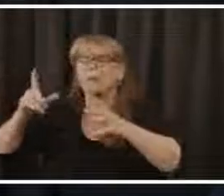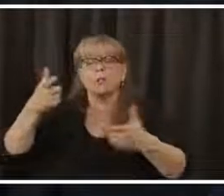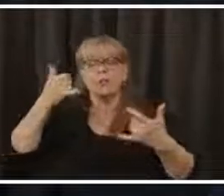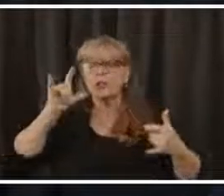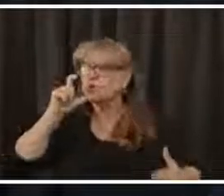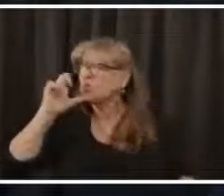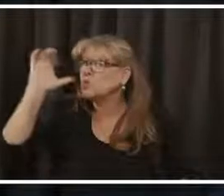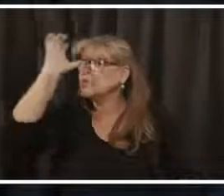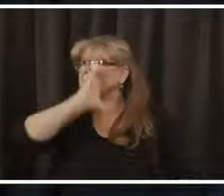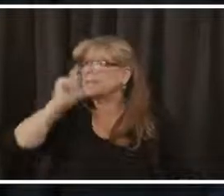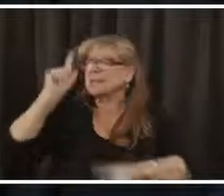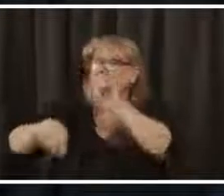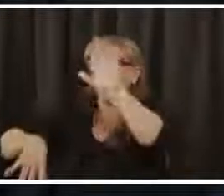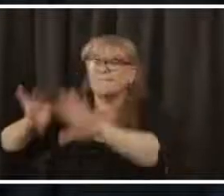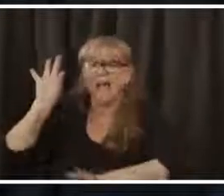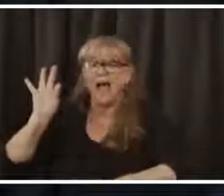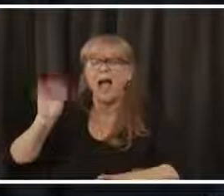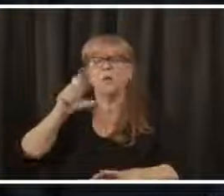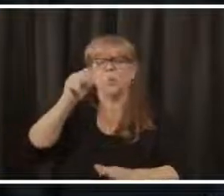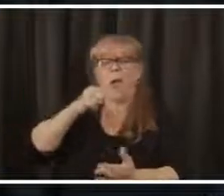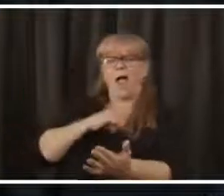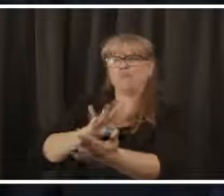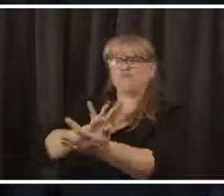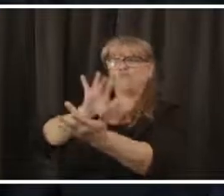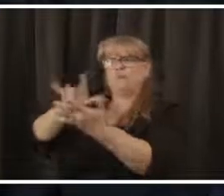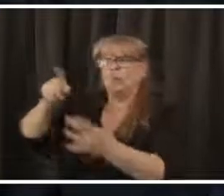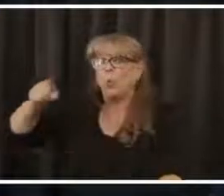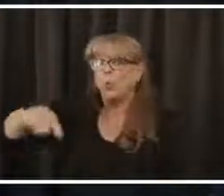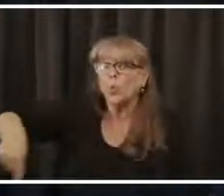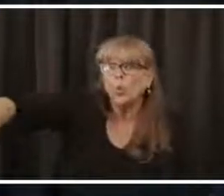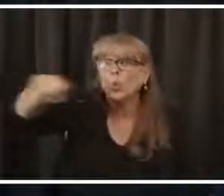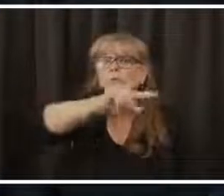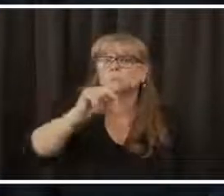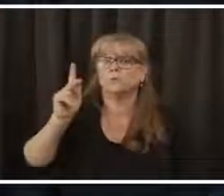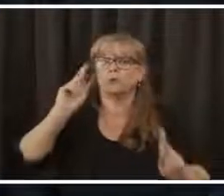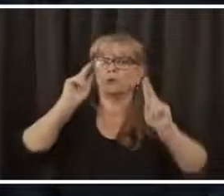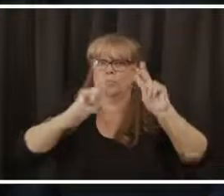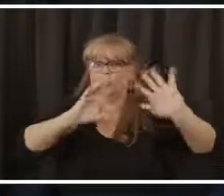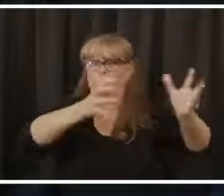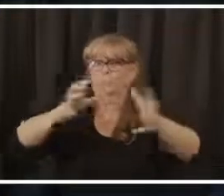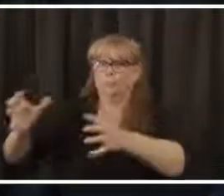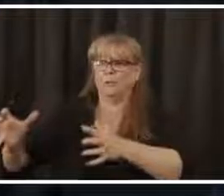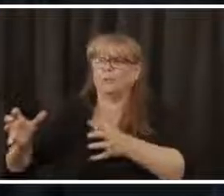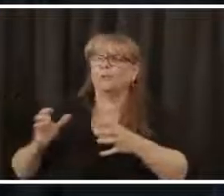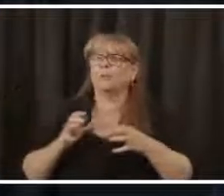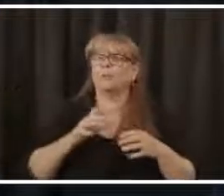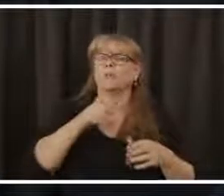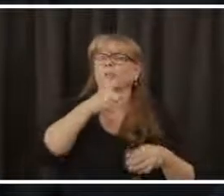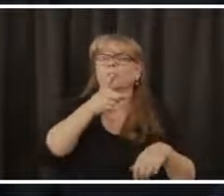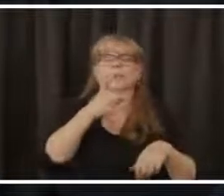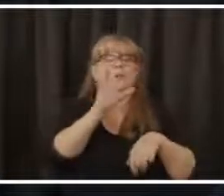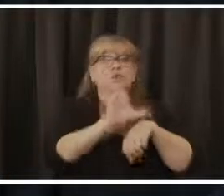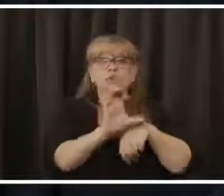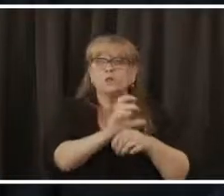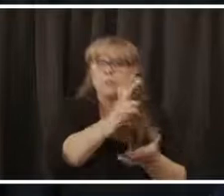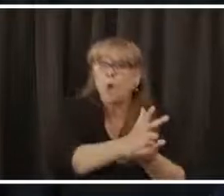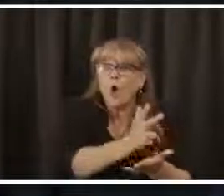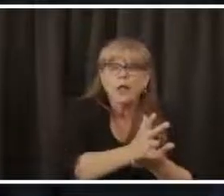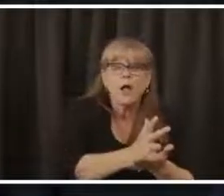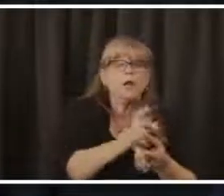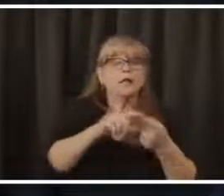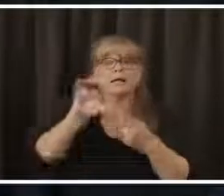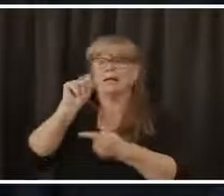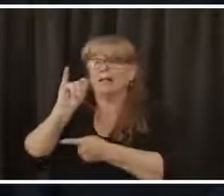do you reach those people? We've had over 200 equity clinics in church parking lots with community